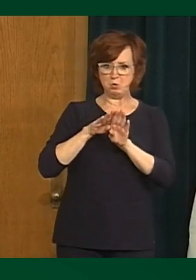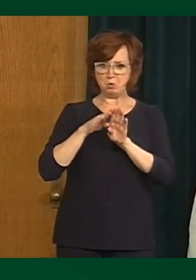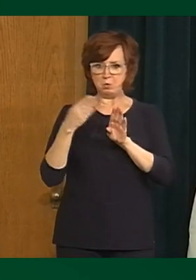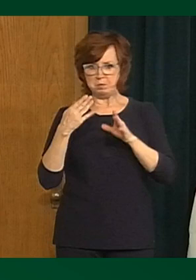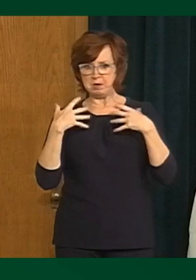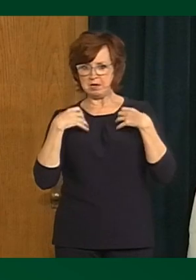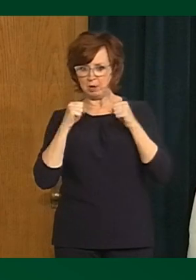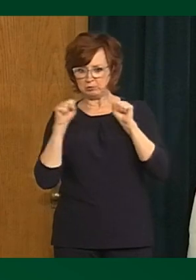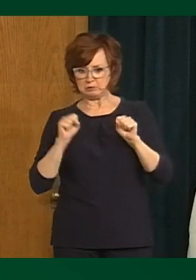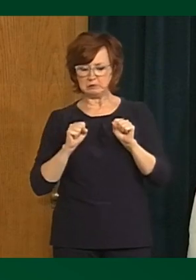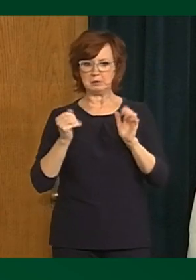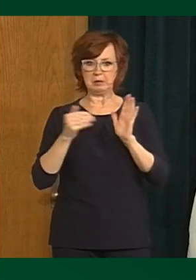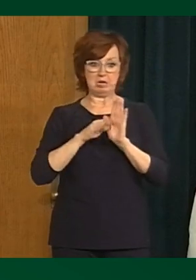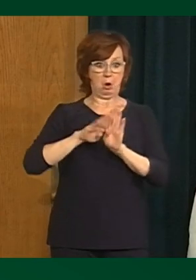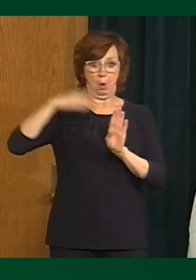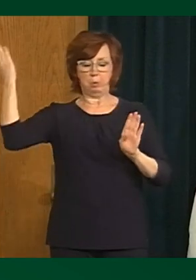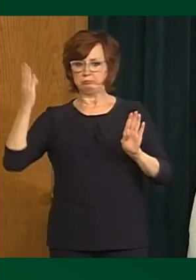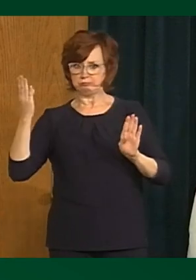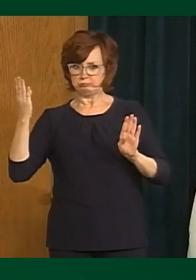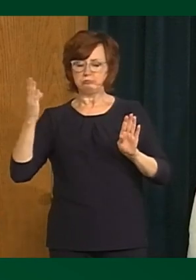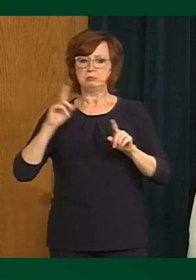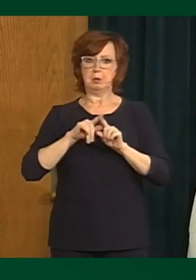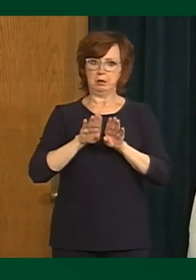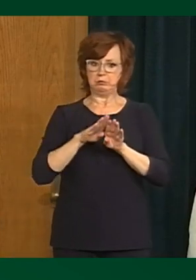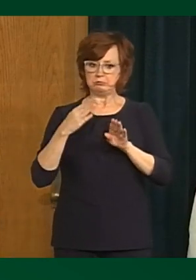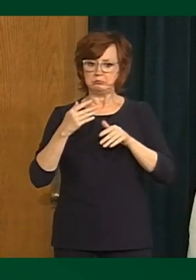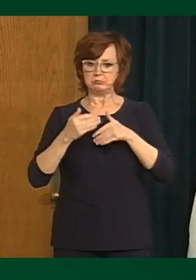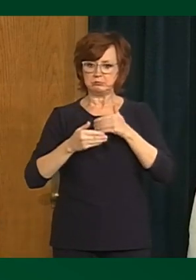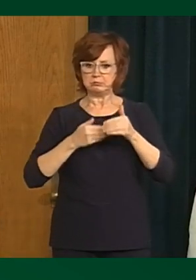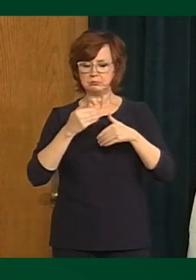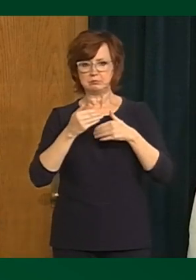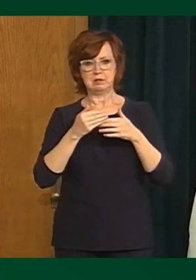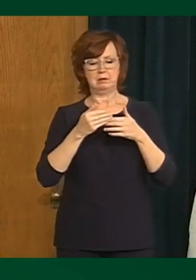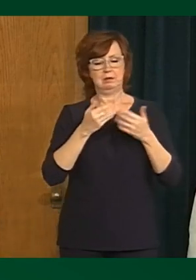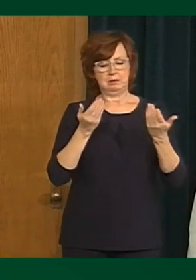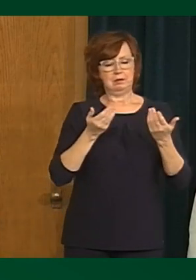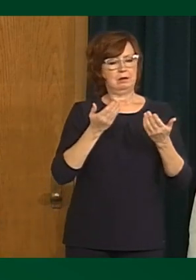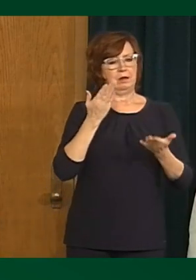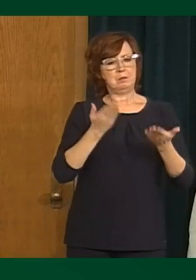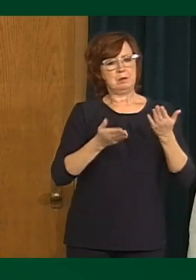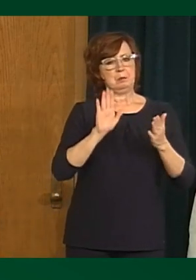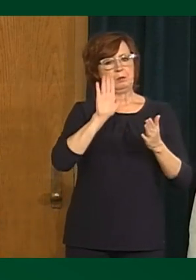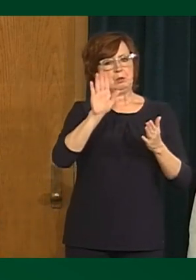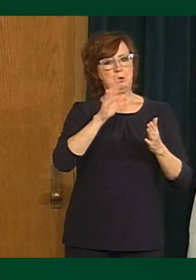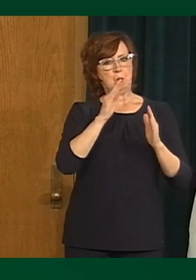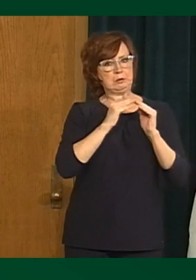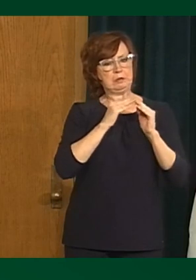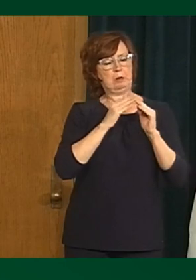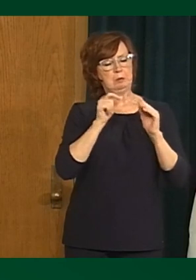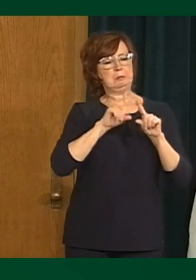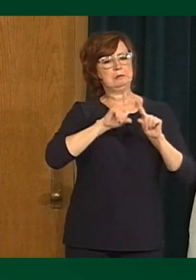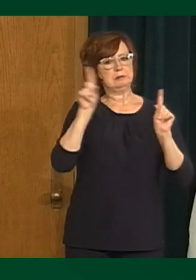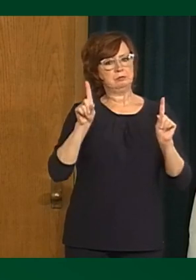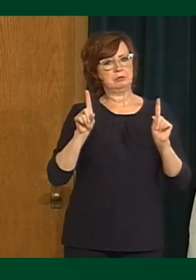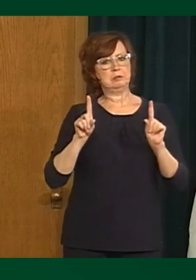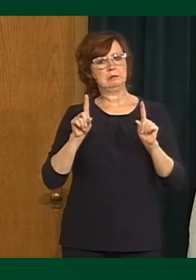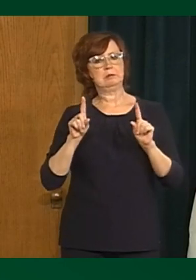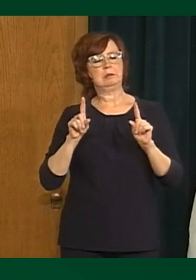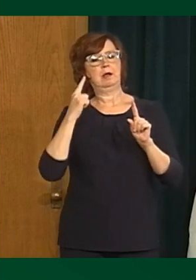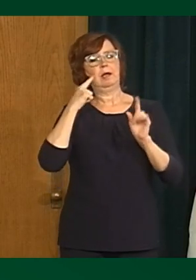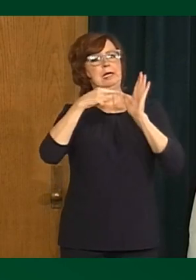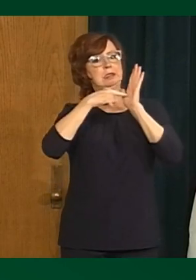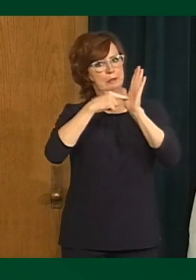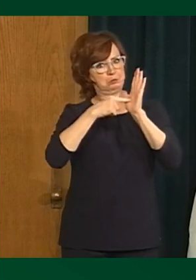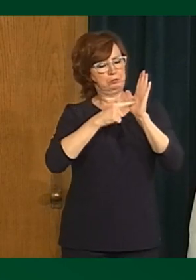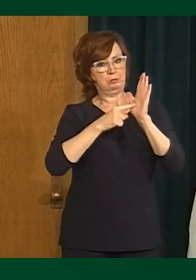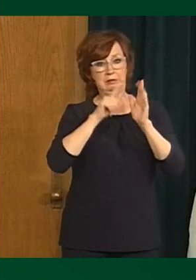for everyday healthcare services in the province. These plans will look a little different depending upon where you may live in the province, but here are some